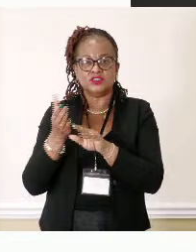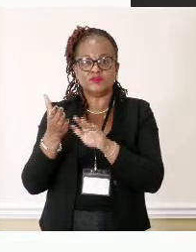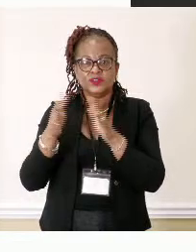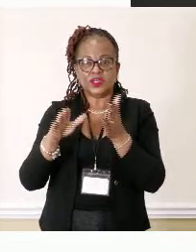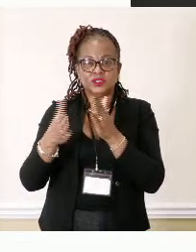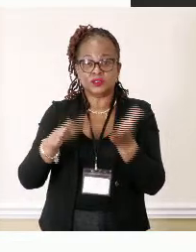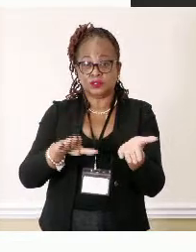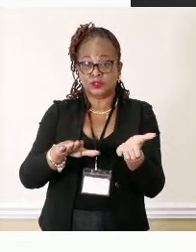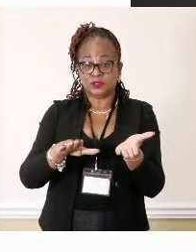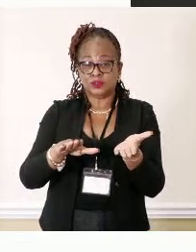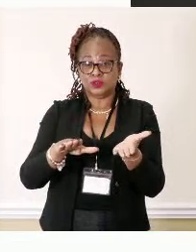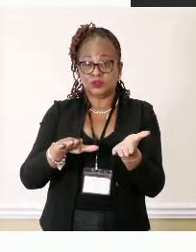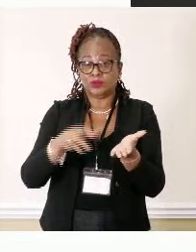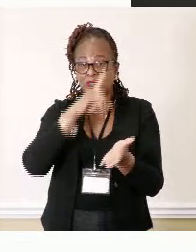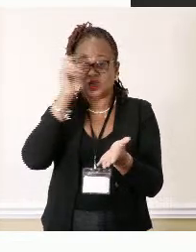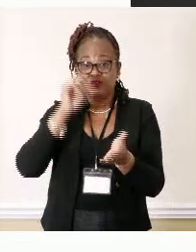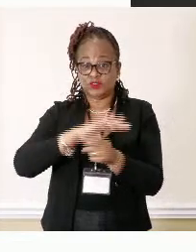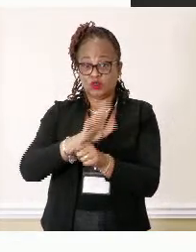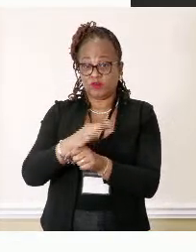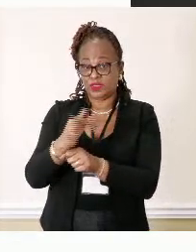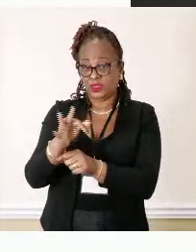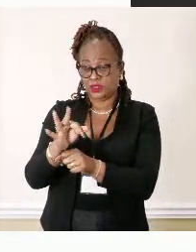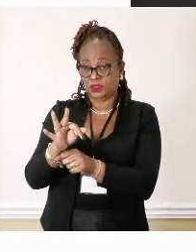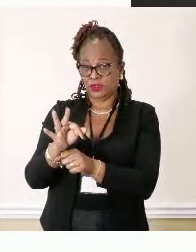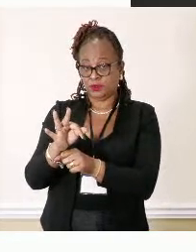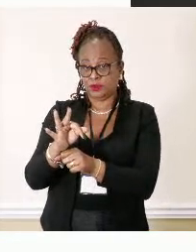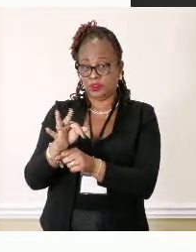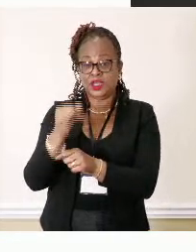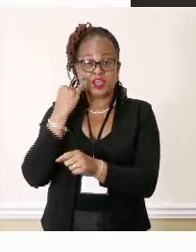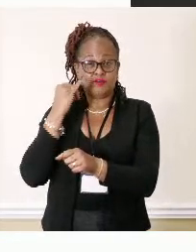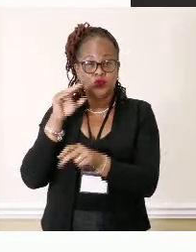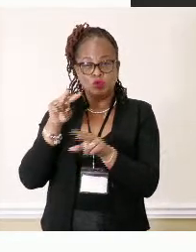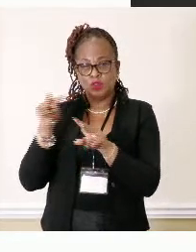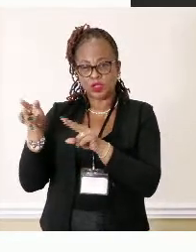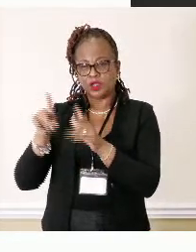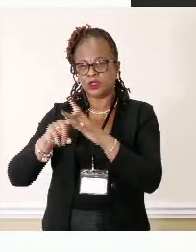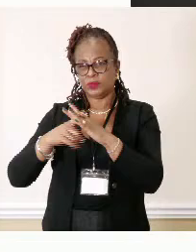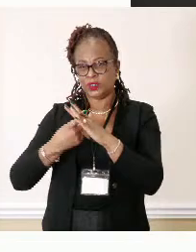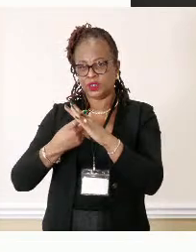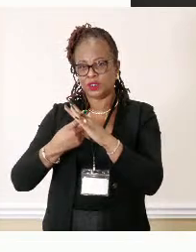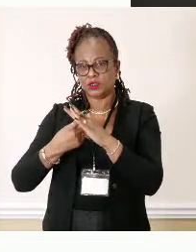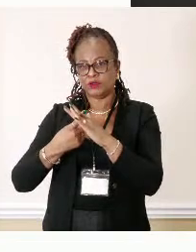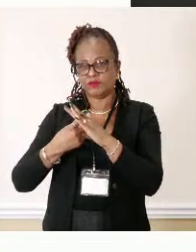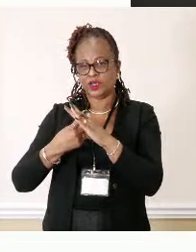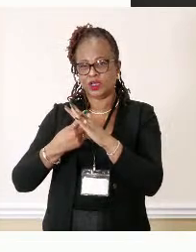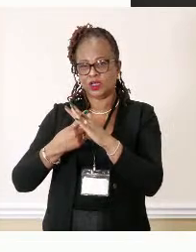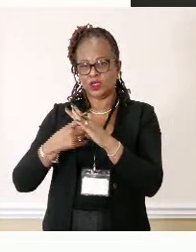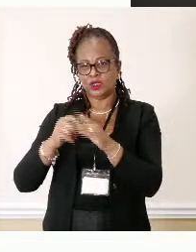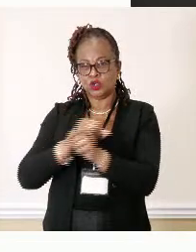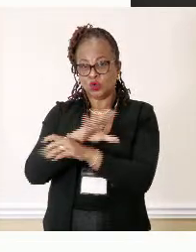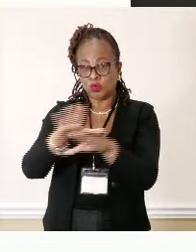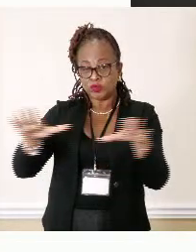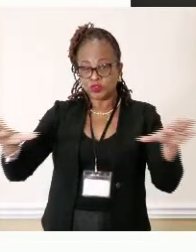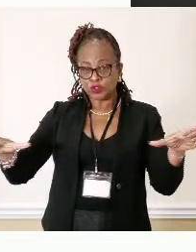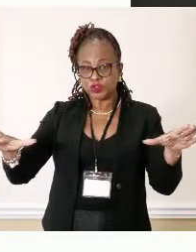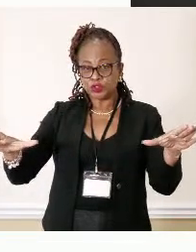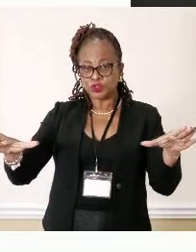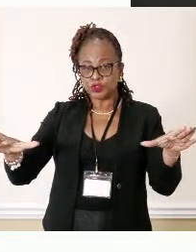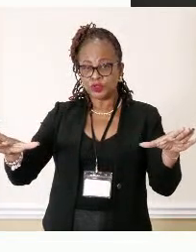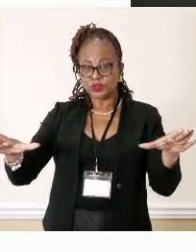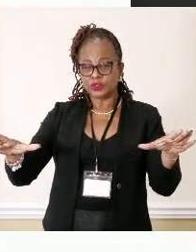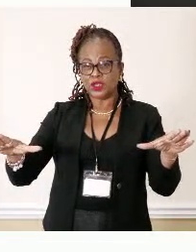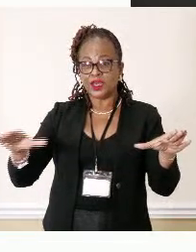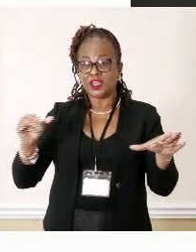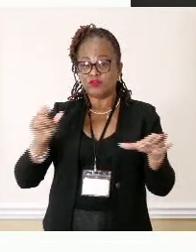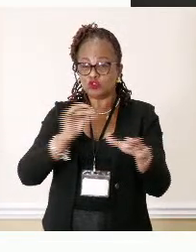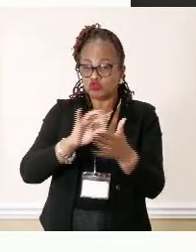to COVID-19 in the Bahamas. If you look at the beginning of our surge, and if you track